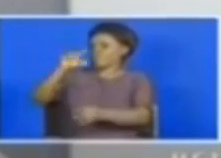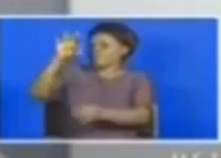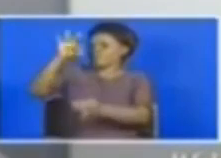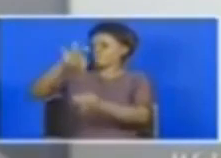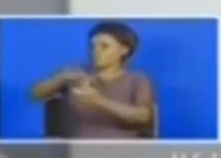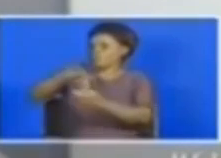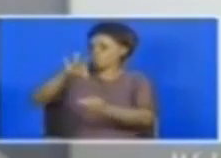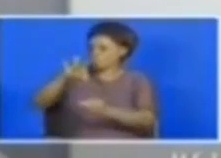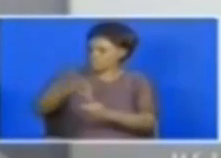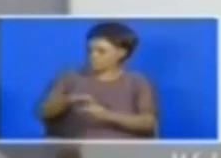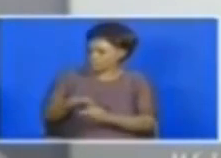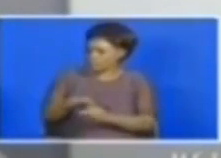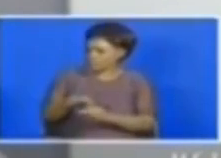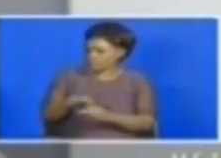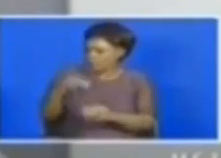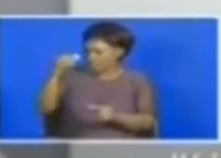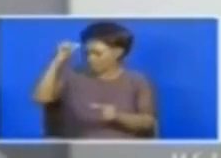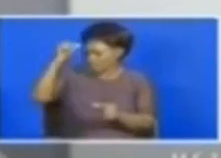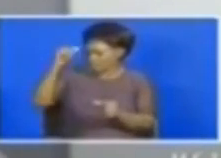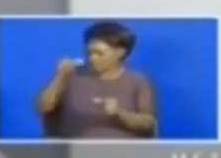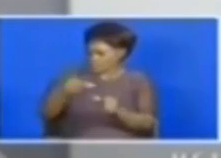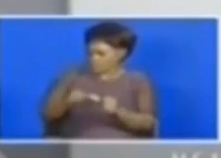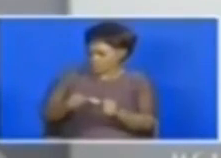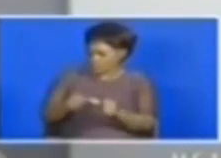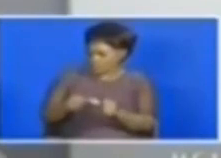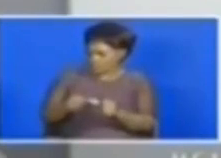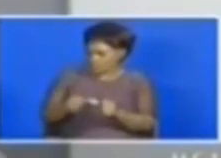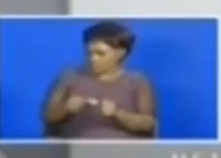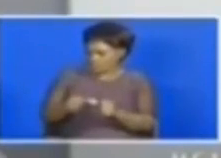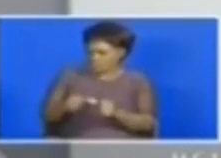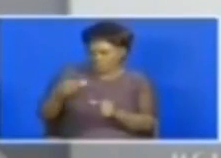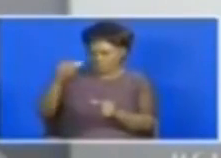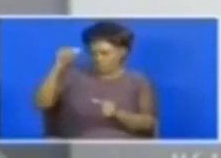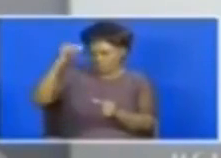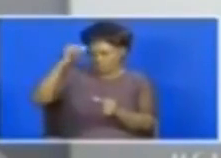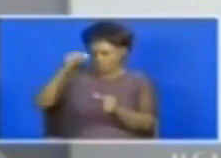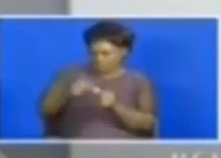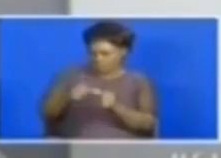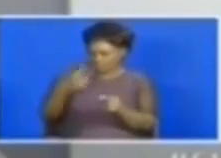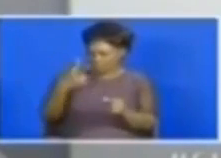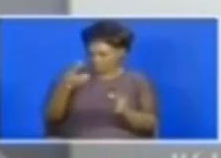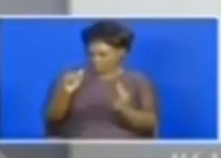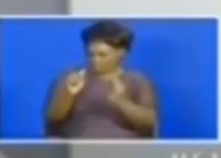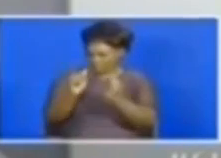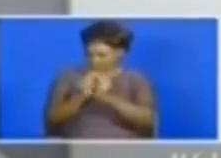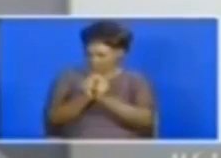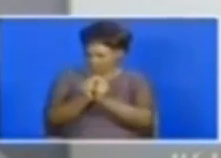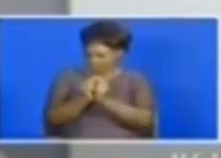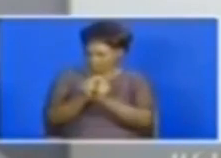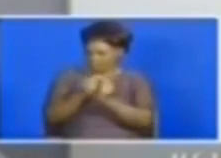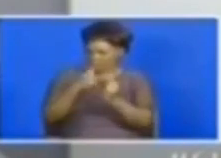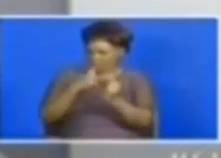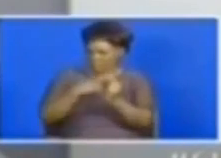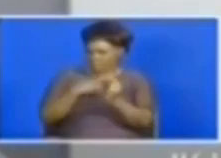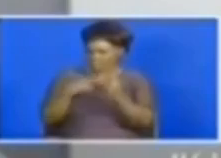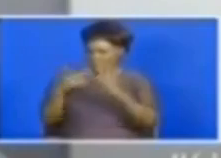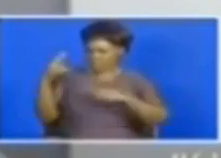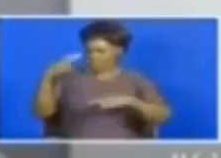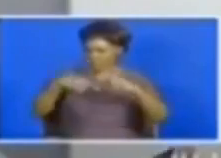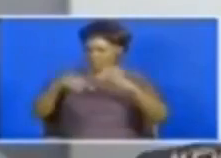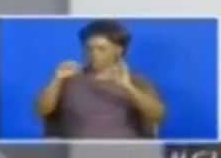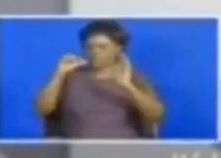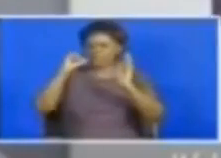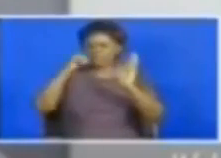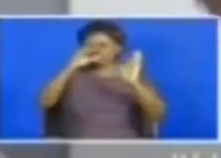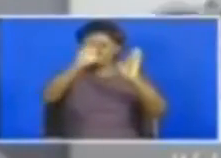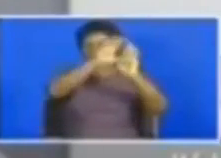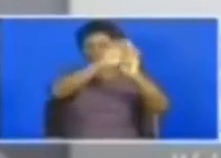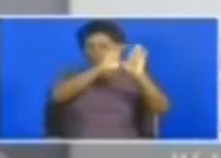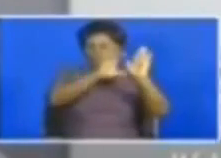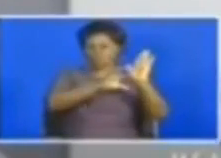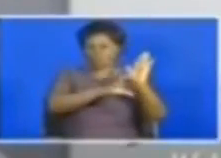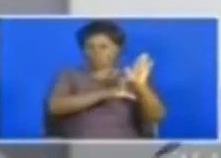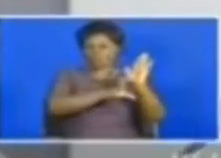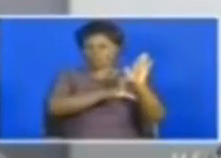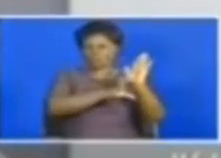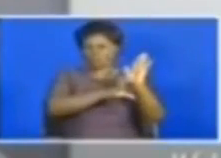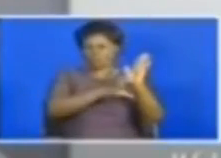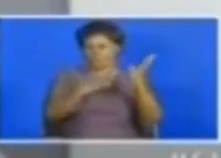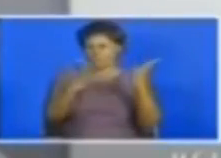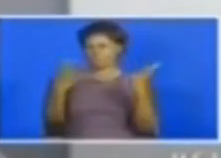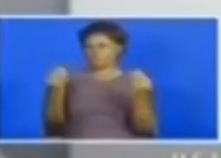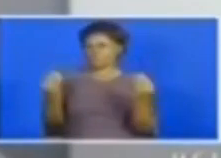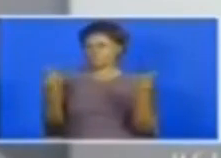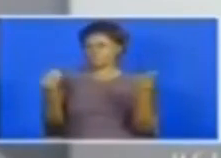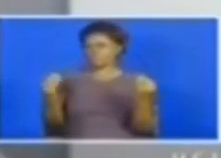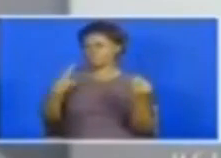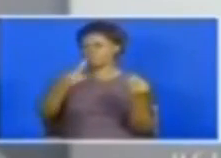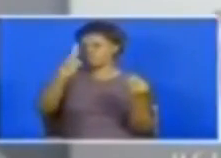voters? Remember, let me take you back to 2010 when we had the referendum on the new constitution. Mm-hmm. It was a fairly simple